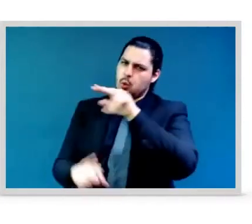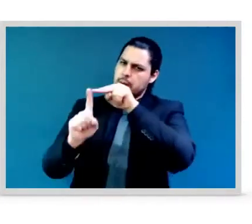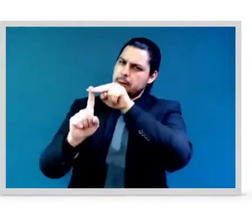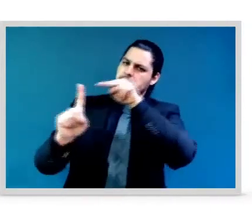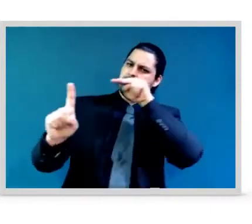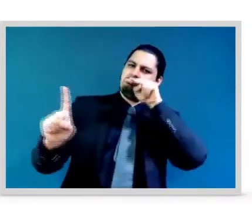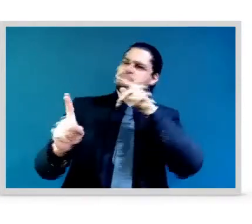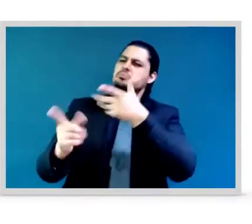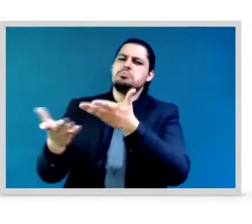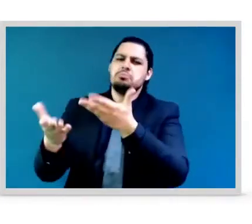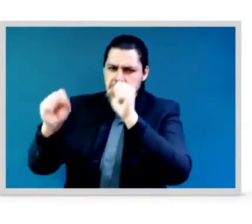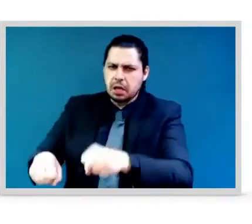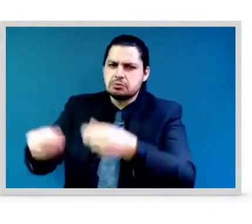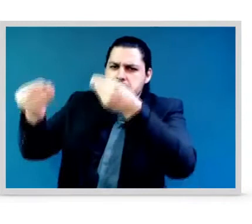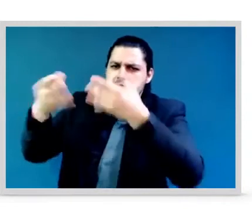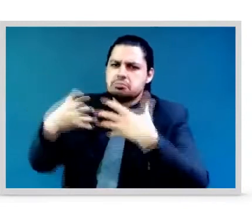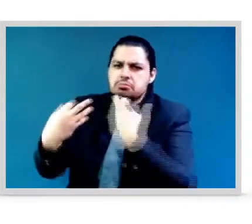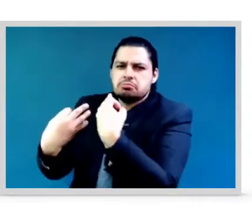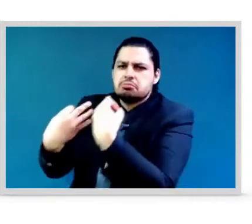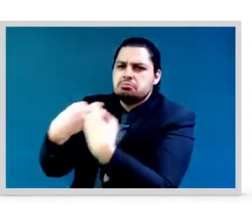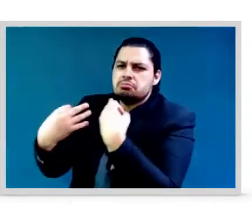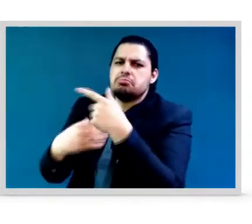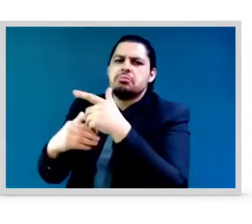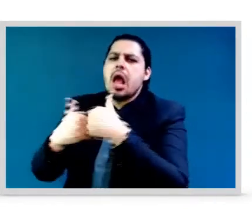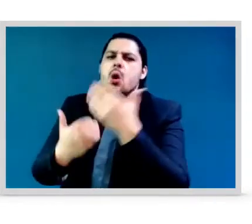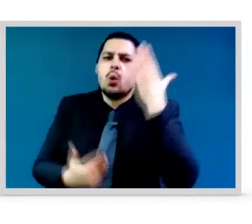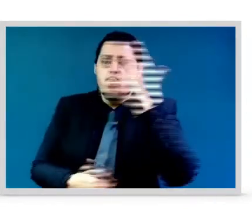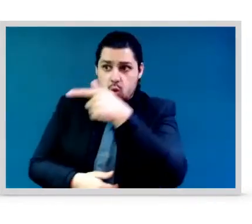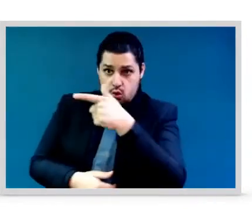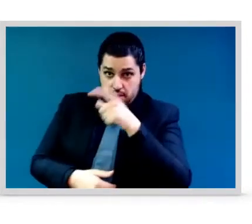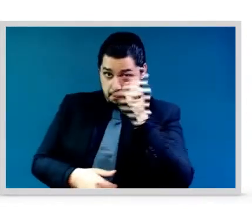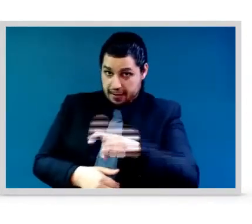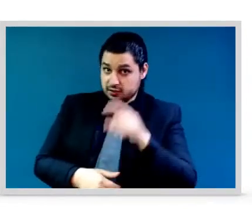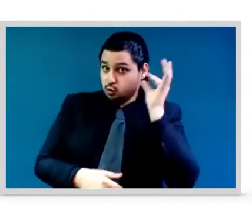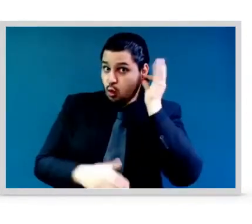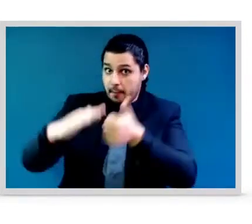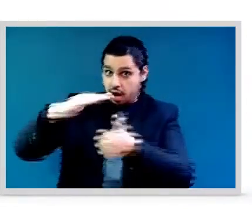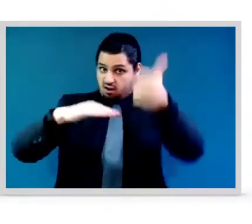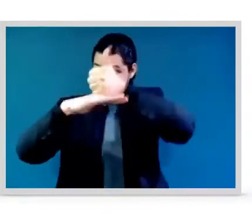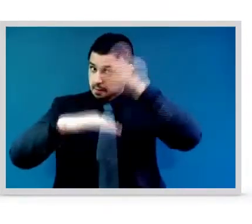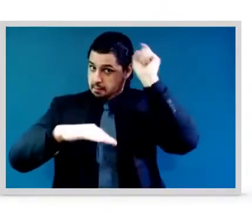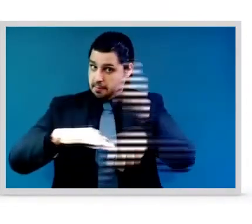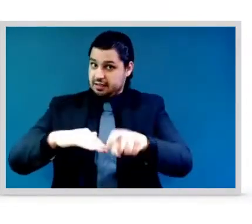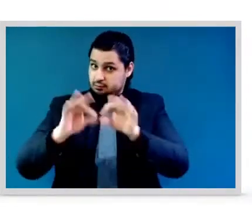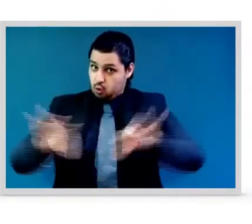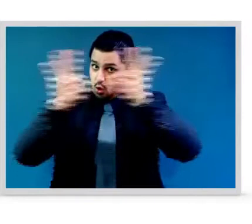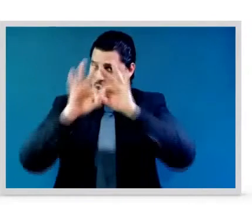how we are normalizing women in leadership positions.